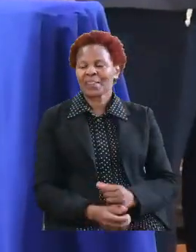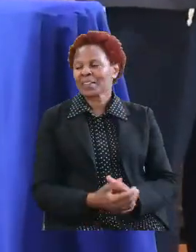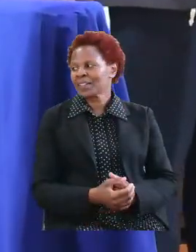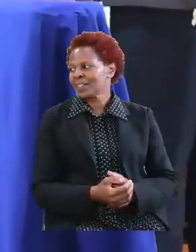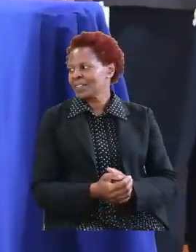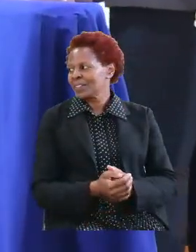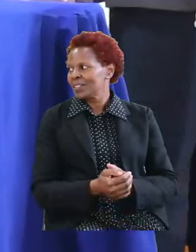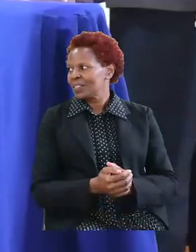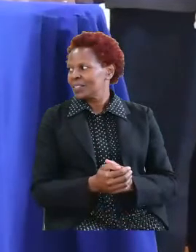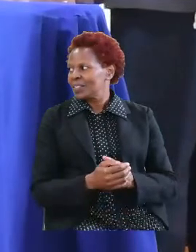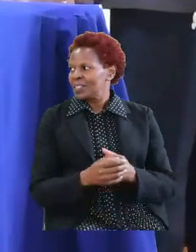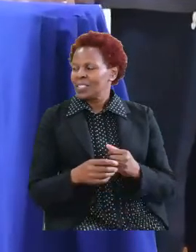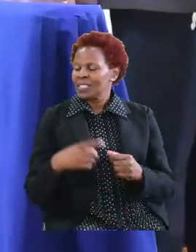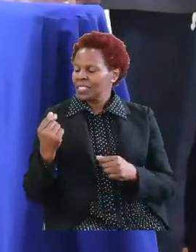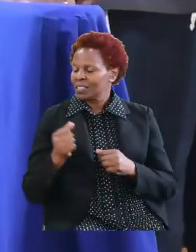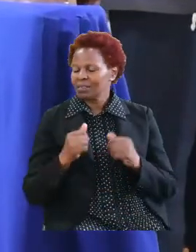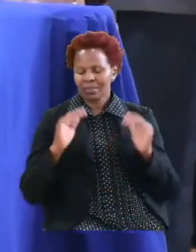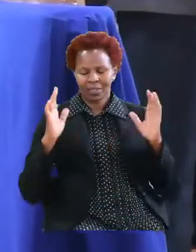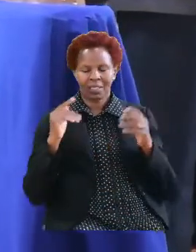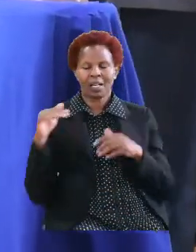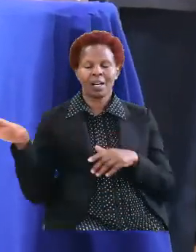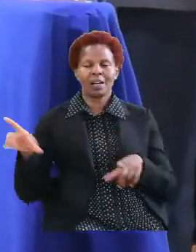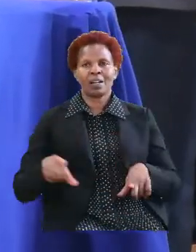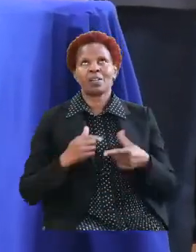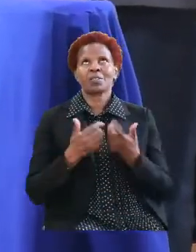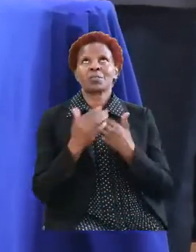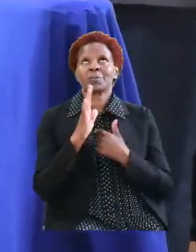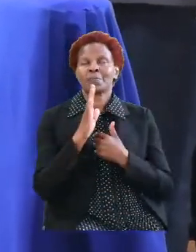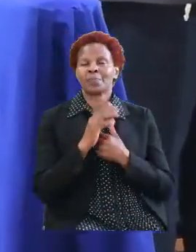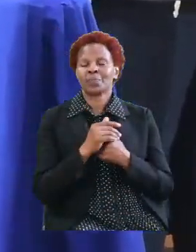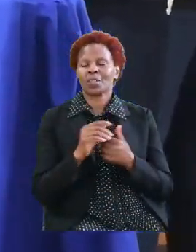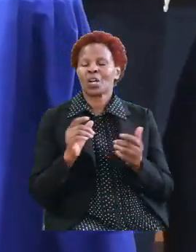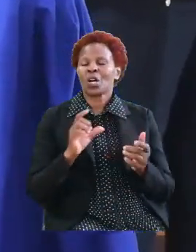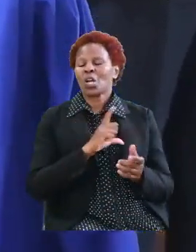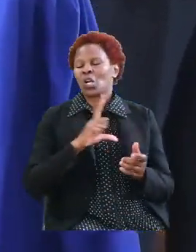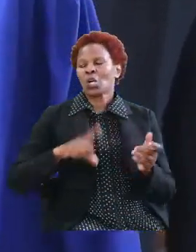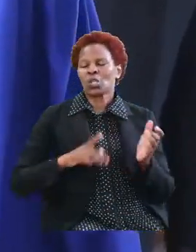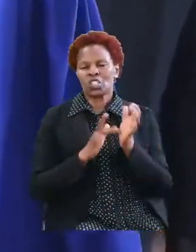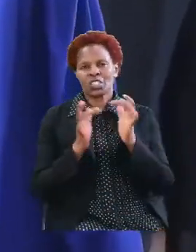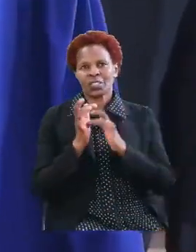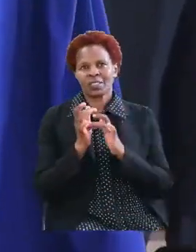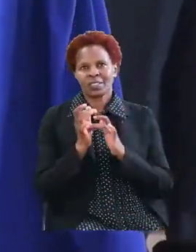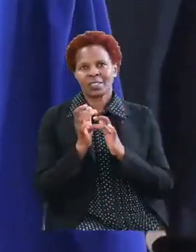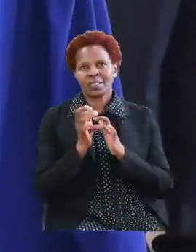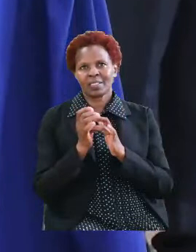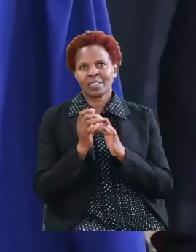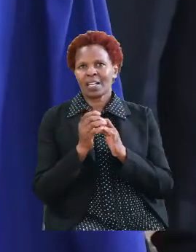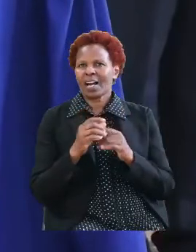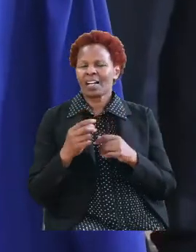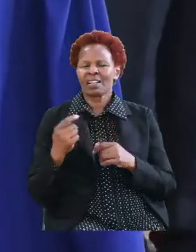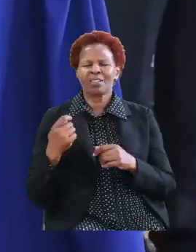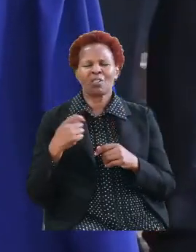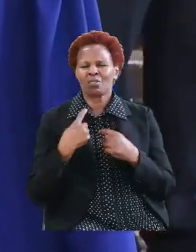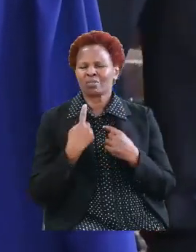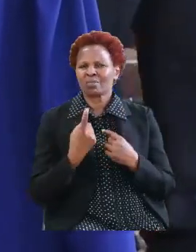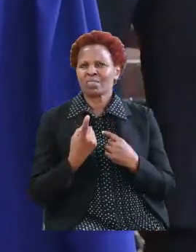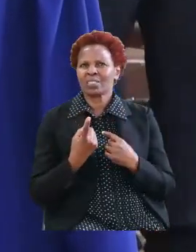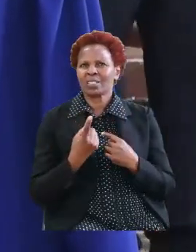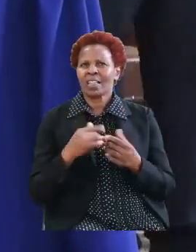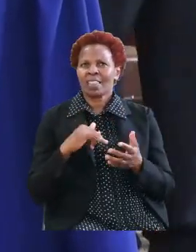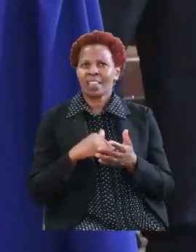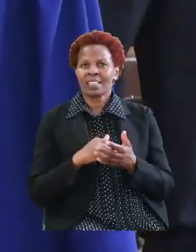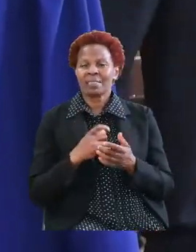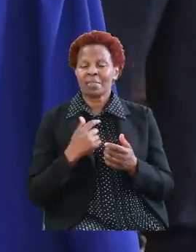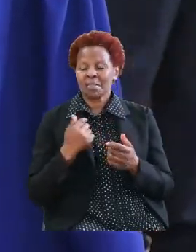You will repeat after me, Rosiana. Say, Lord Jesus, Lord Jesus, I confess that I am